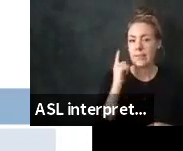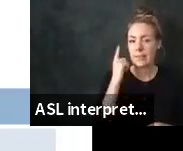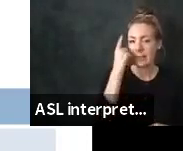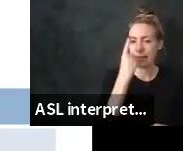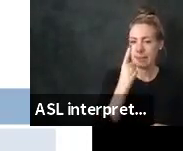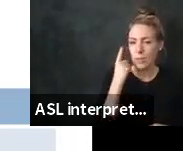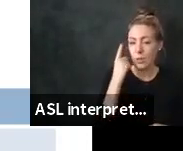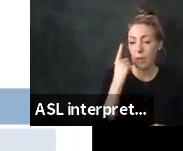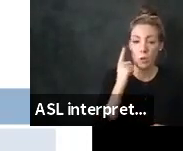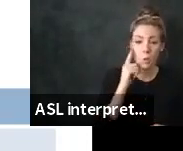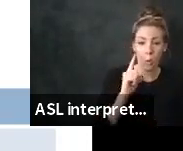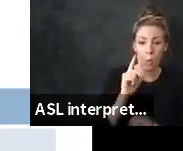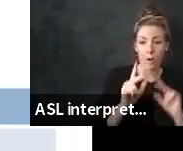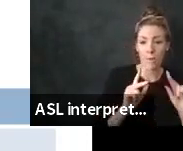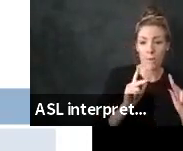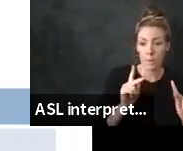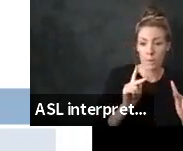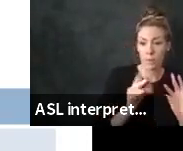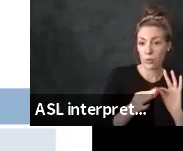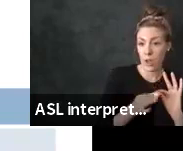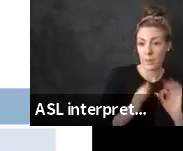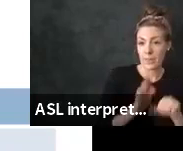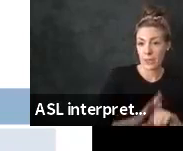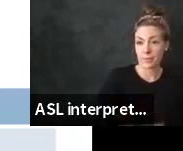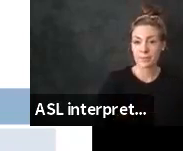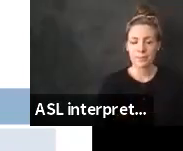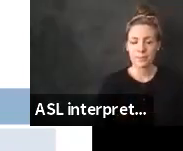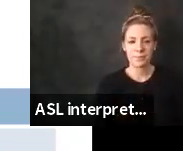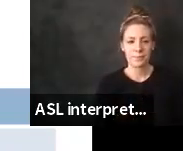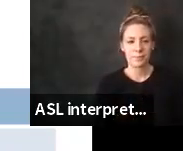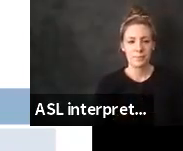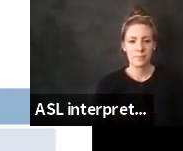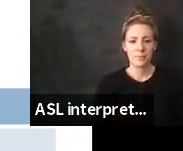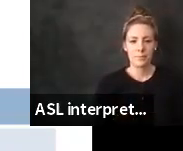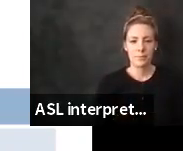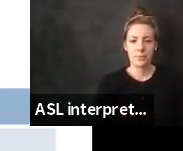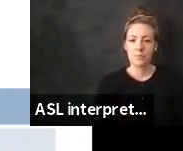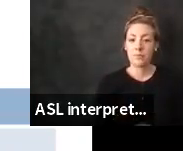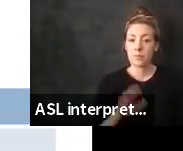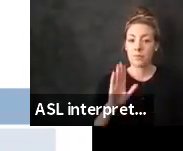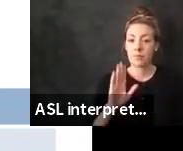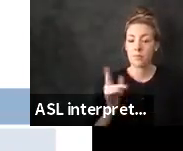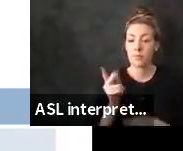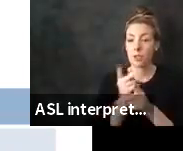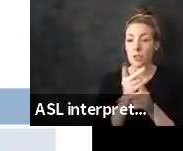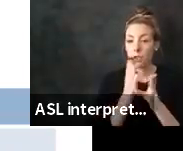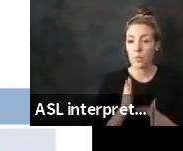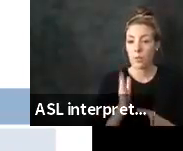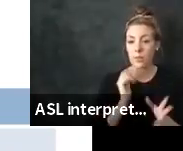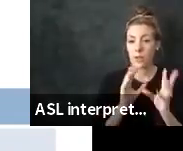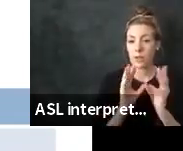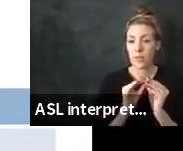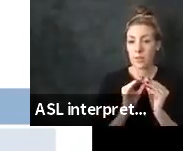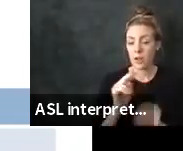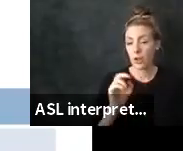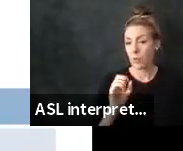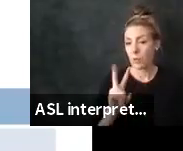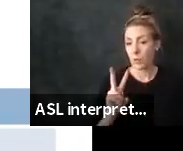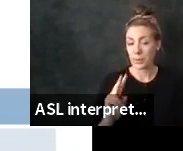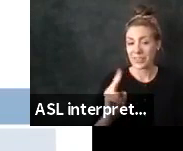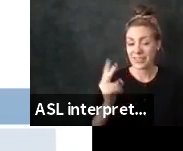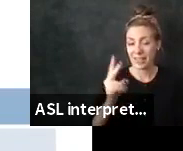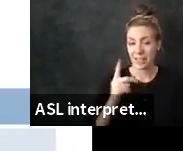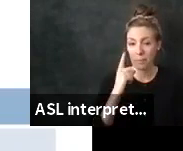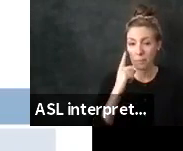to comment on. The Board of Supervisors will have I'm meeting on November 2nd to discuss focus